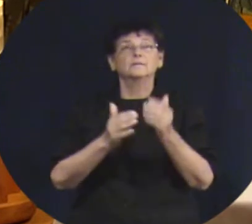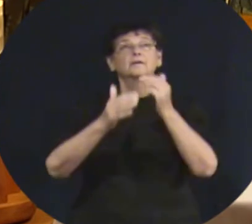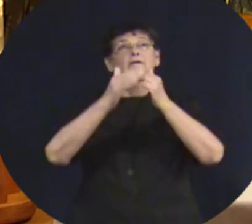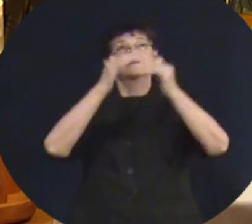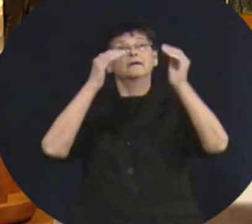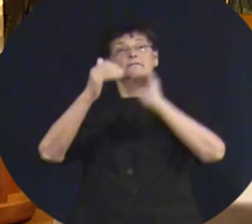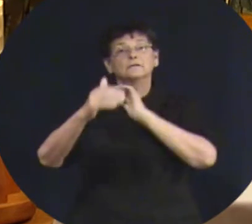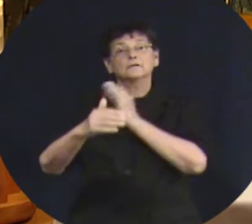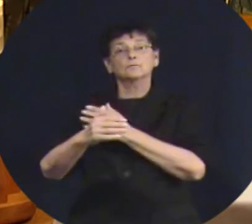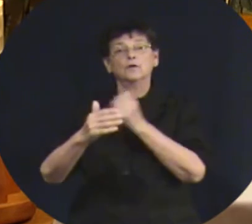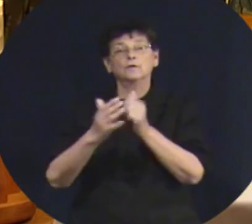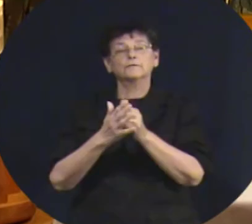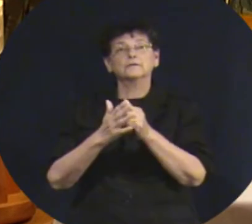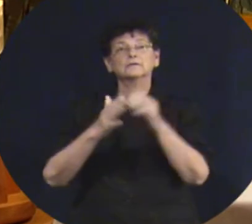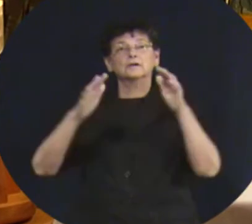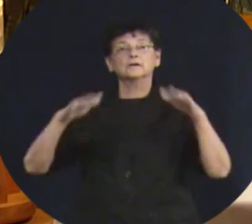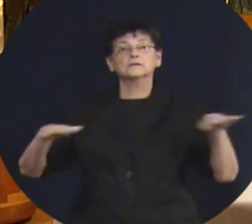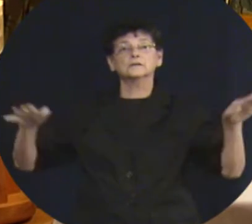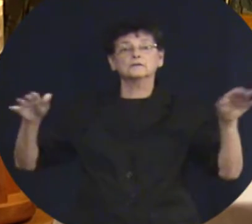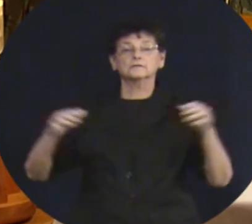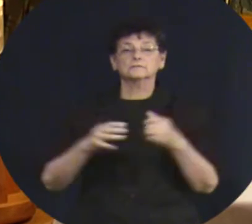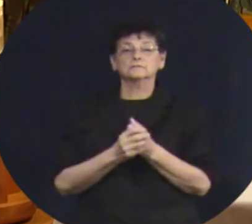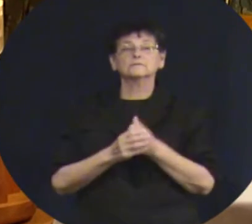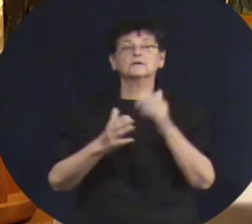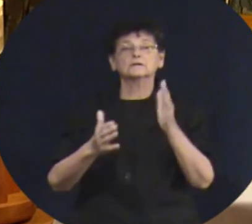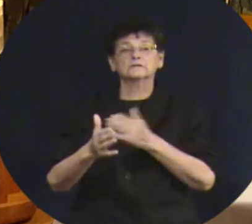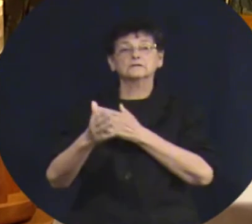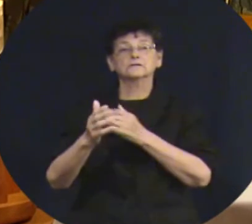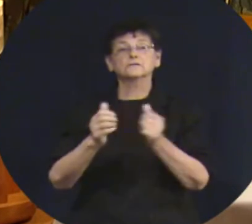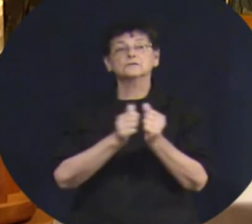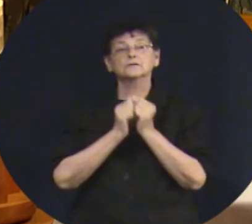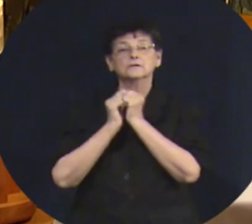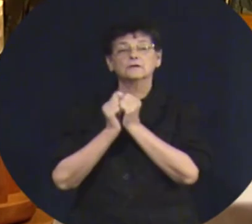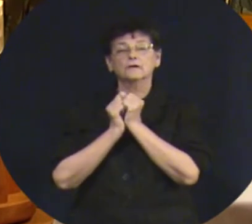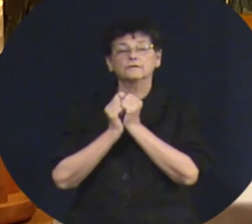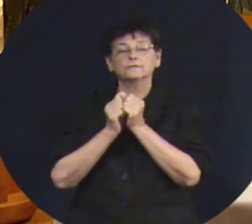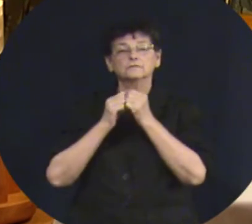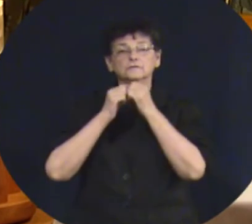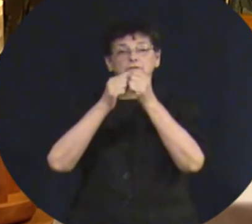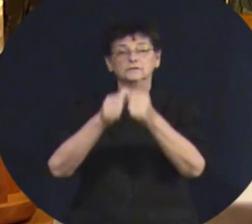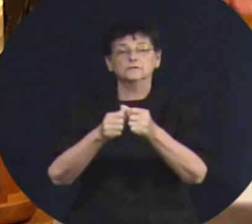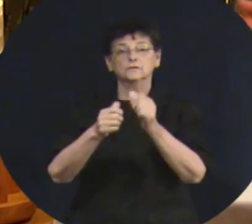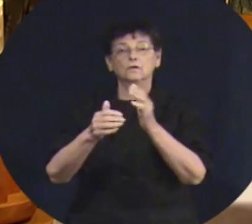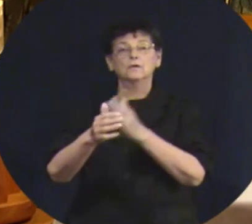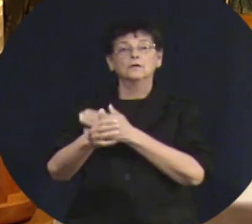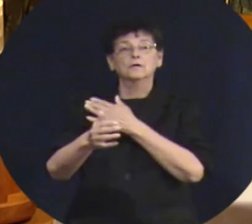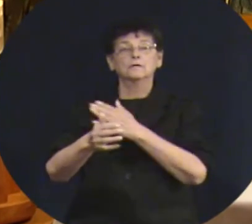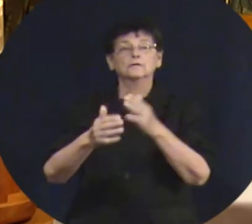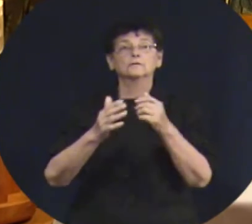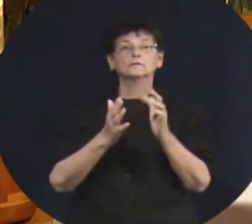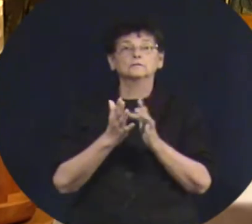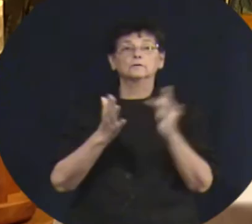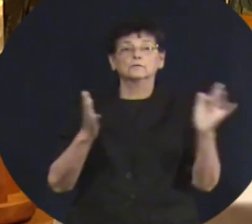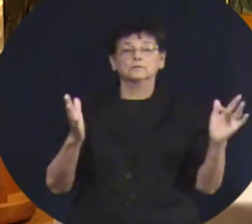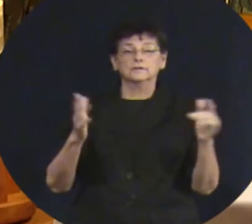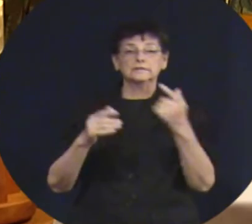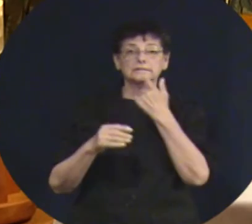heavenly powers with the angelic hosts sing together the unending hymn of your glory as they acclaim.